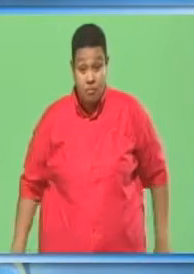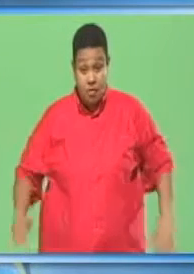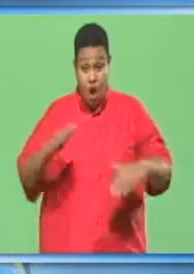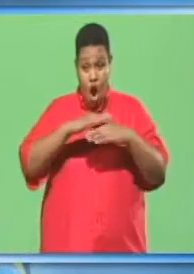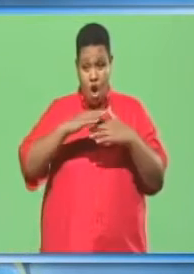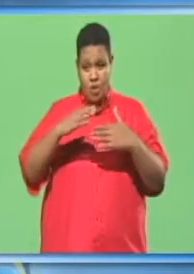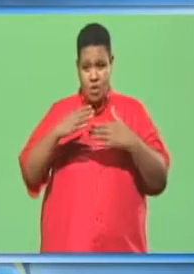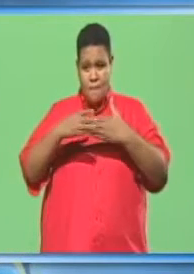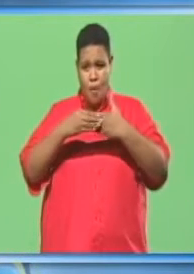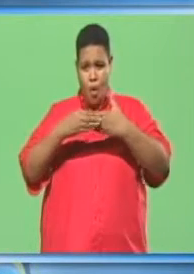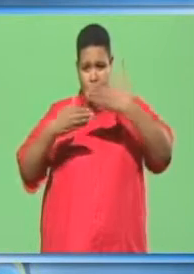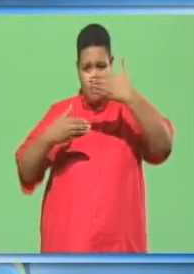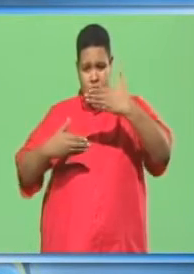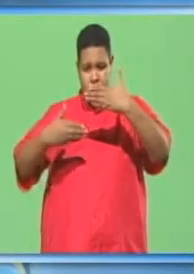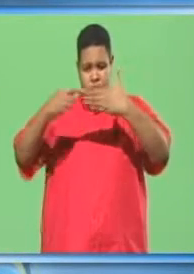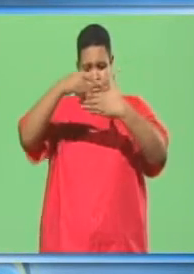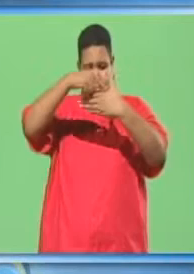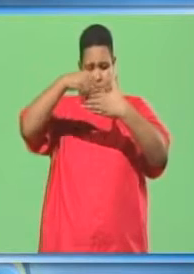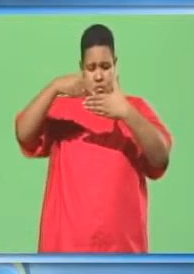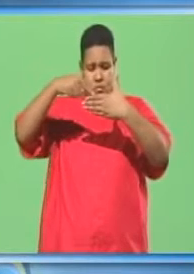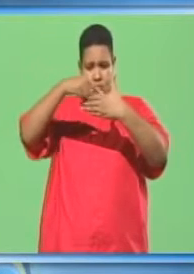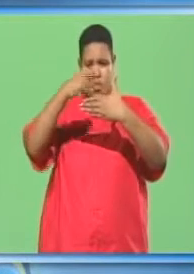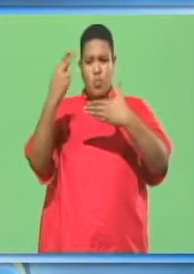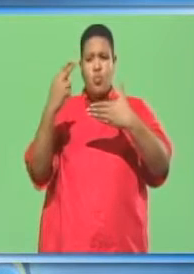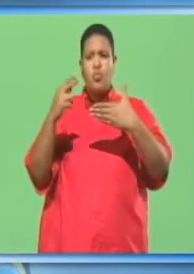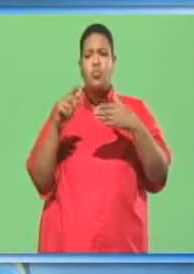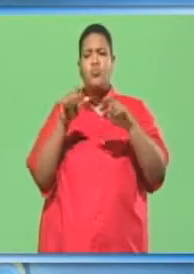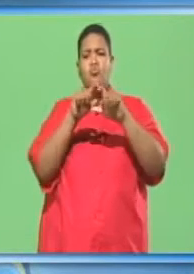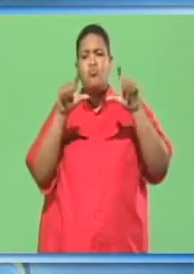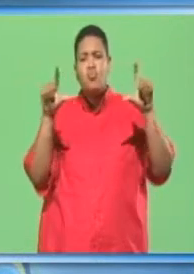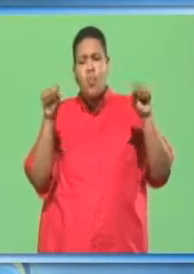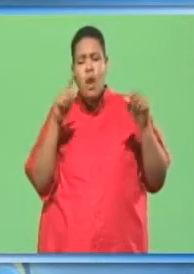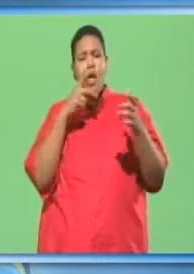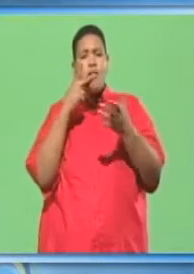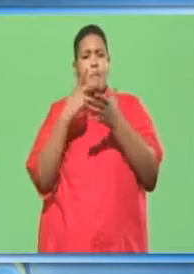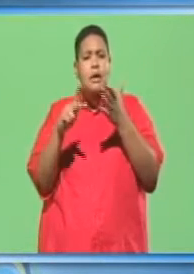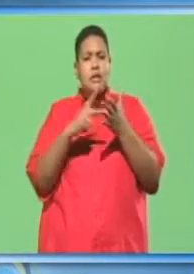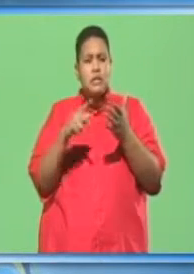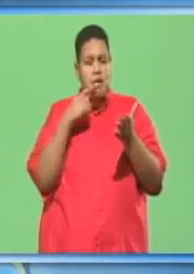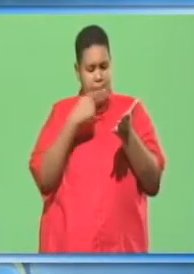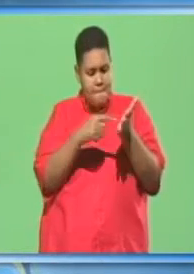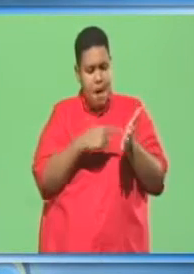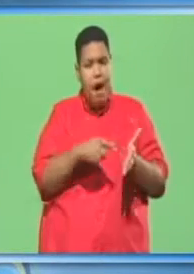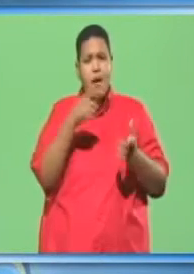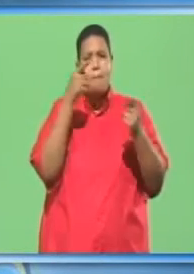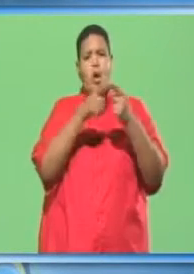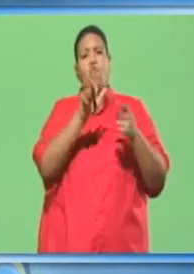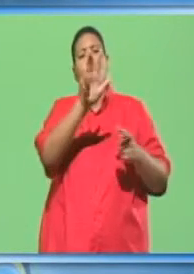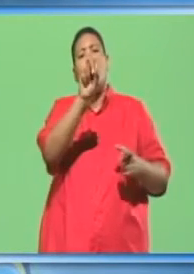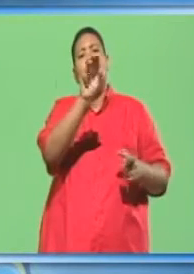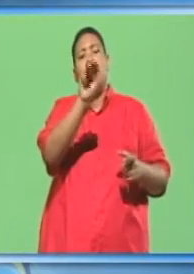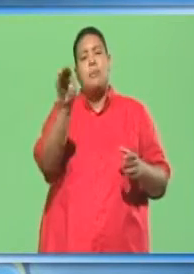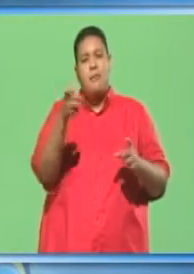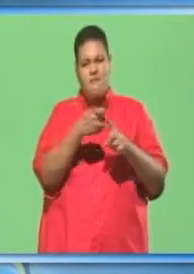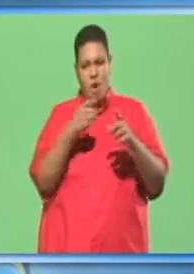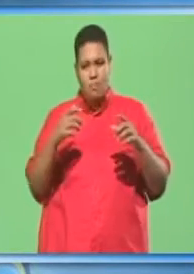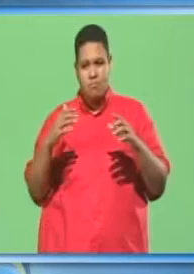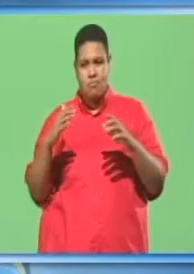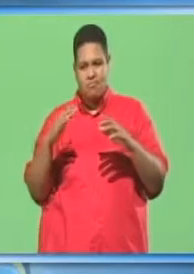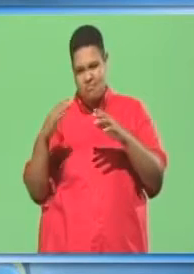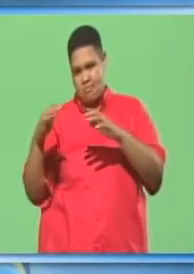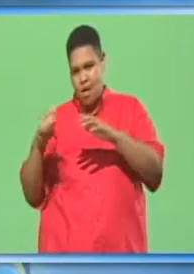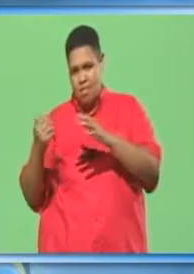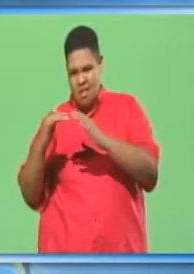Edge of the drawer rail, use a ruler and pencil and mark points 30 millimeter from the shoulder line previously